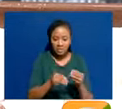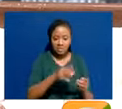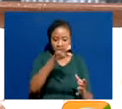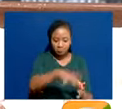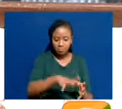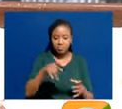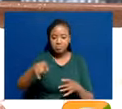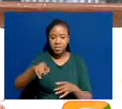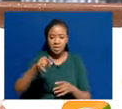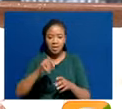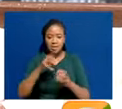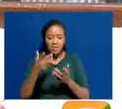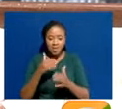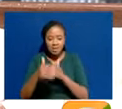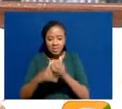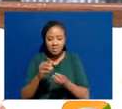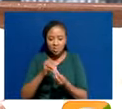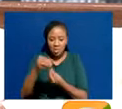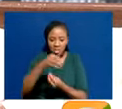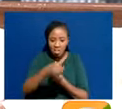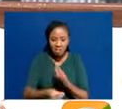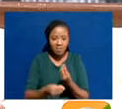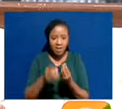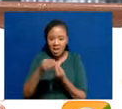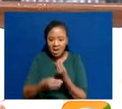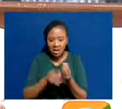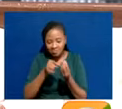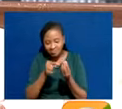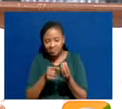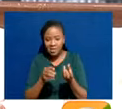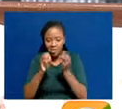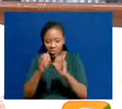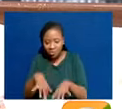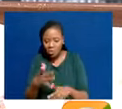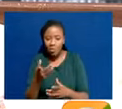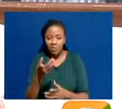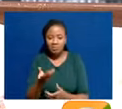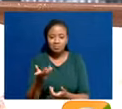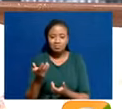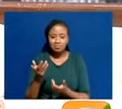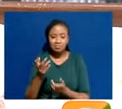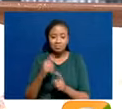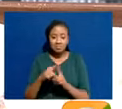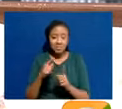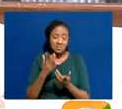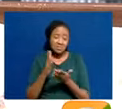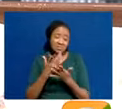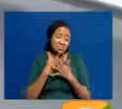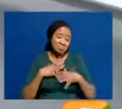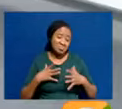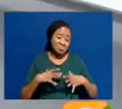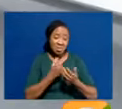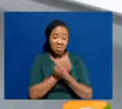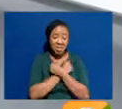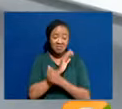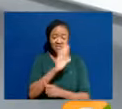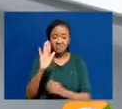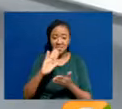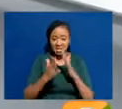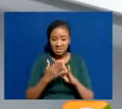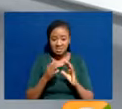thing to work. So that is also your responsibility. And it's because people don't own their city. Yeah. And that is why, I'm